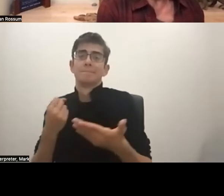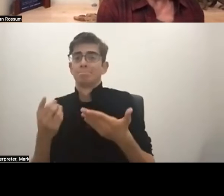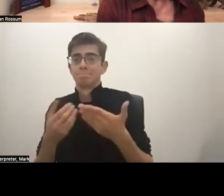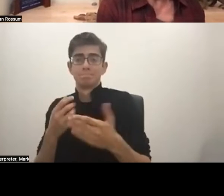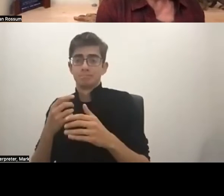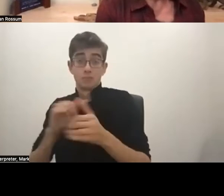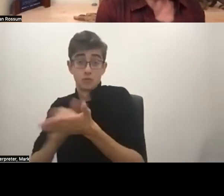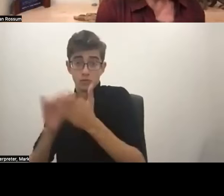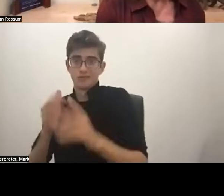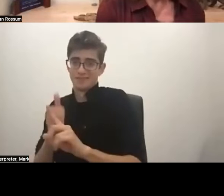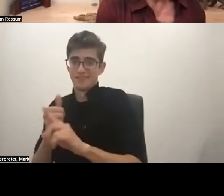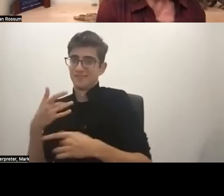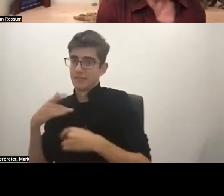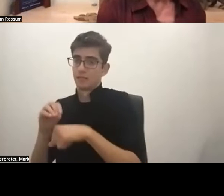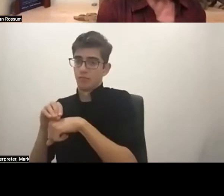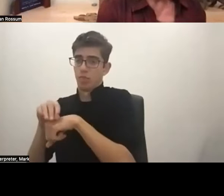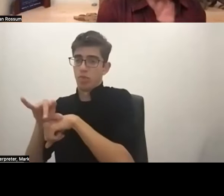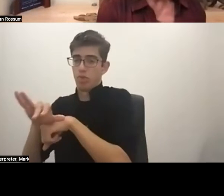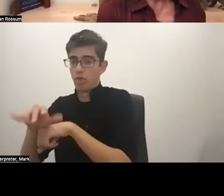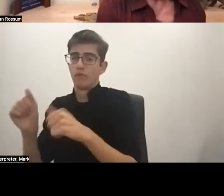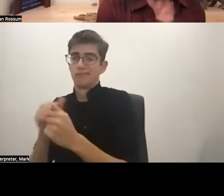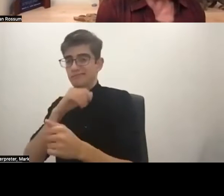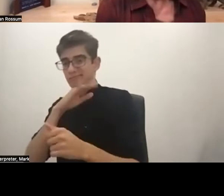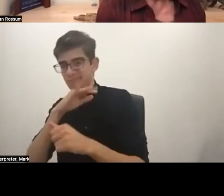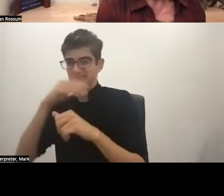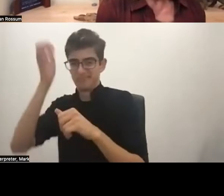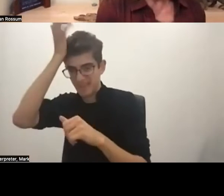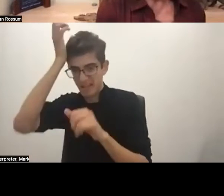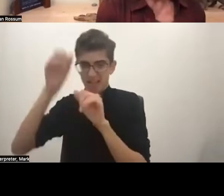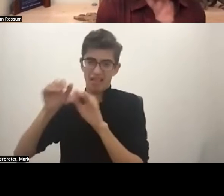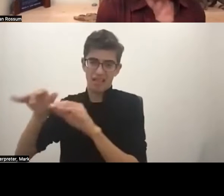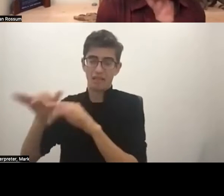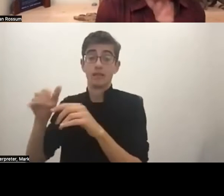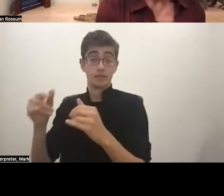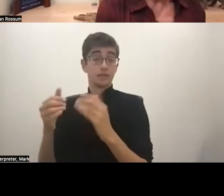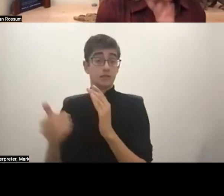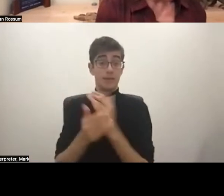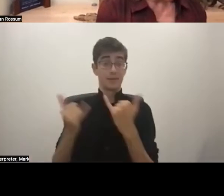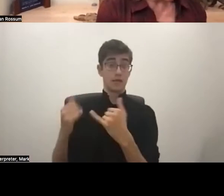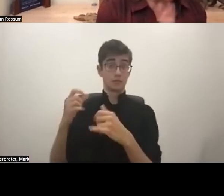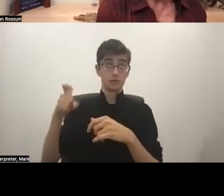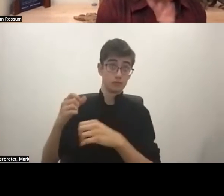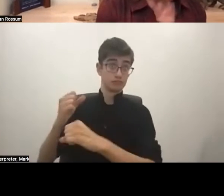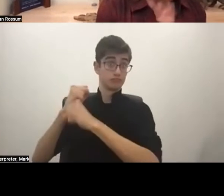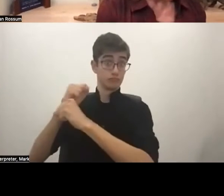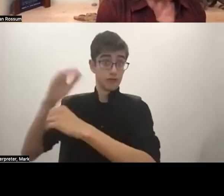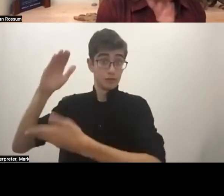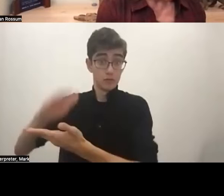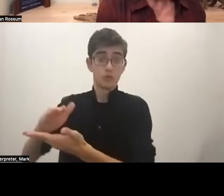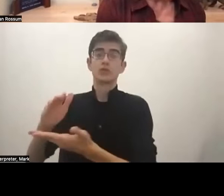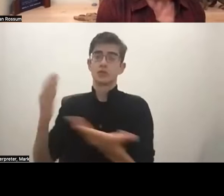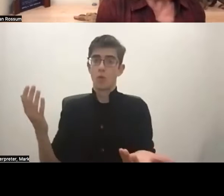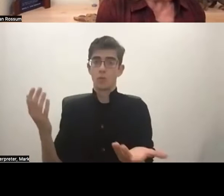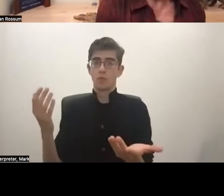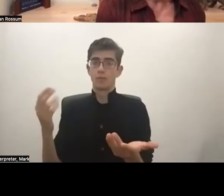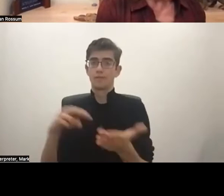disproportionately exposed to what this amendment is supposed to now prevent. We're going to have to figure out collectively how best to